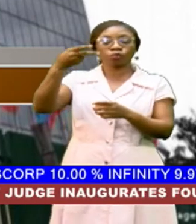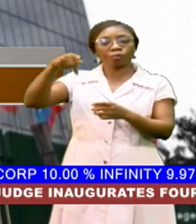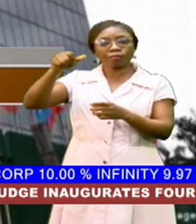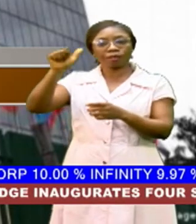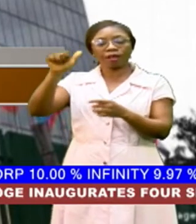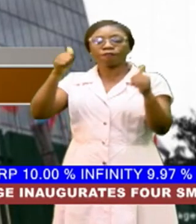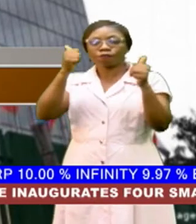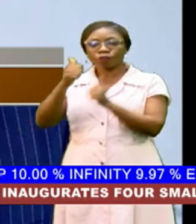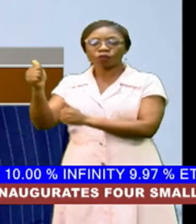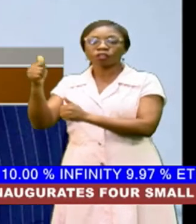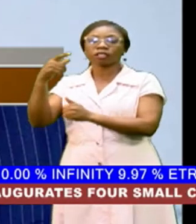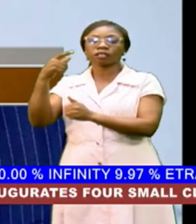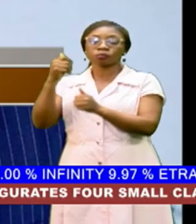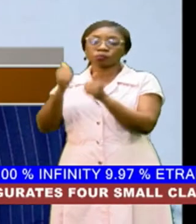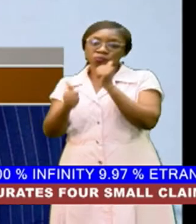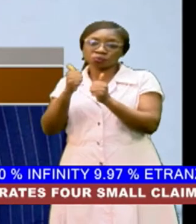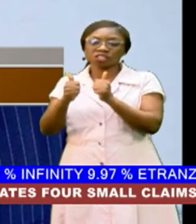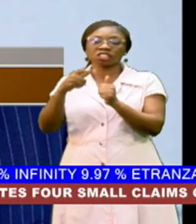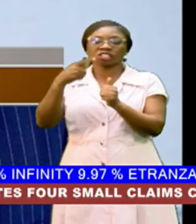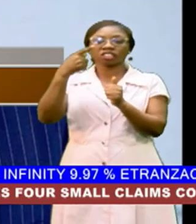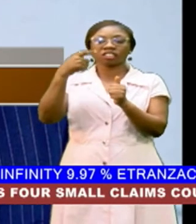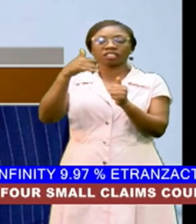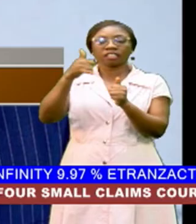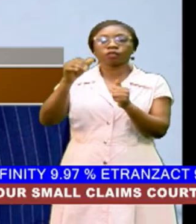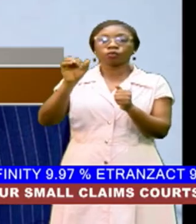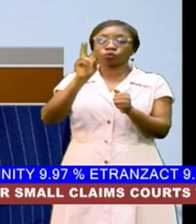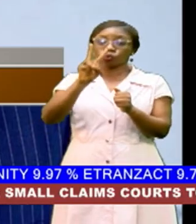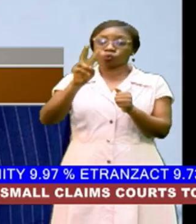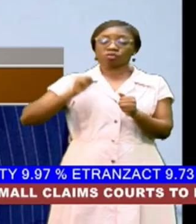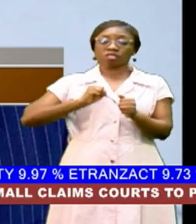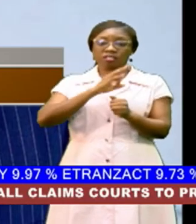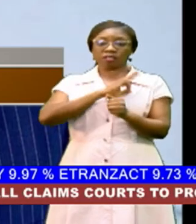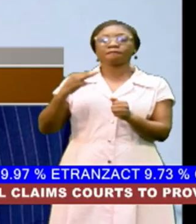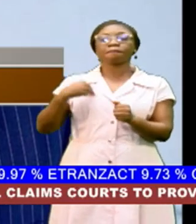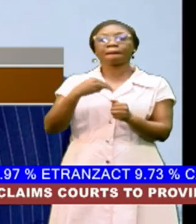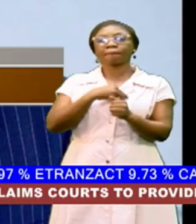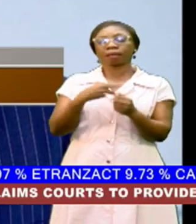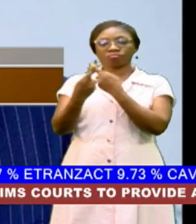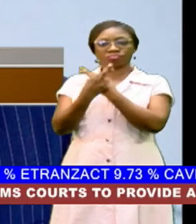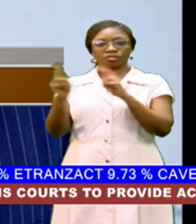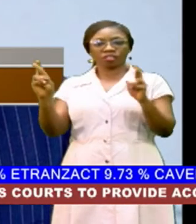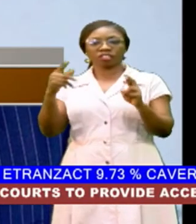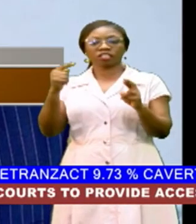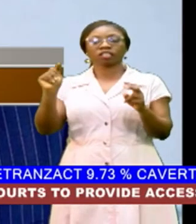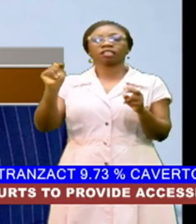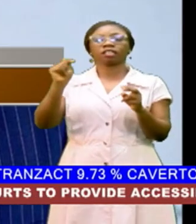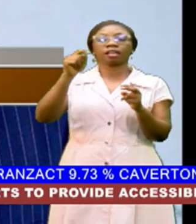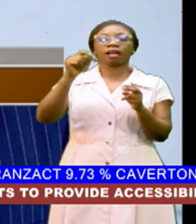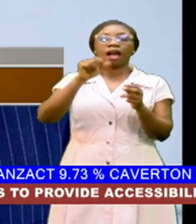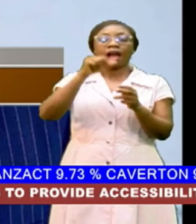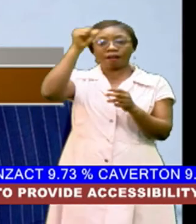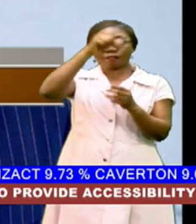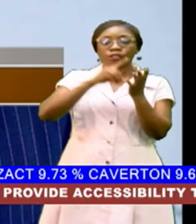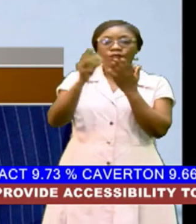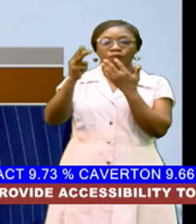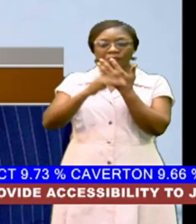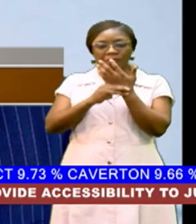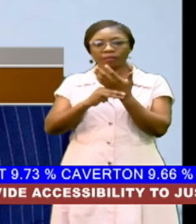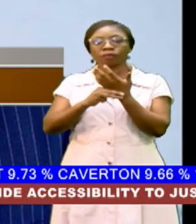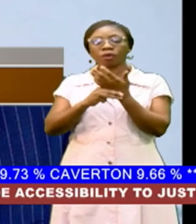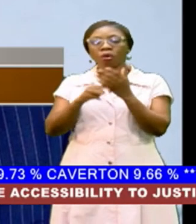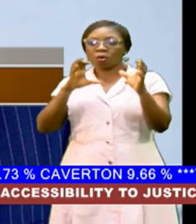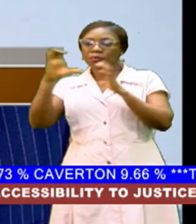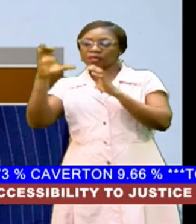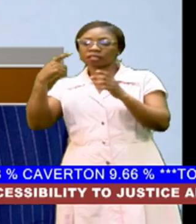following which AFDB's 2 staff members were released. The African Development Bank formally communicated with the government